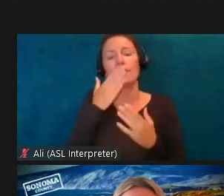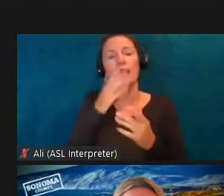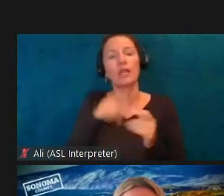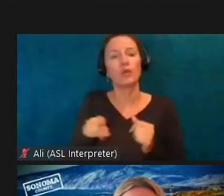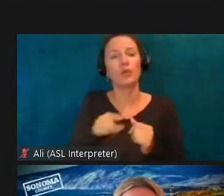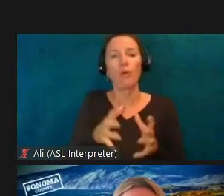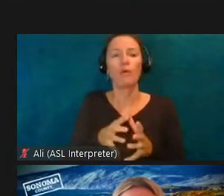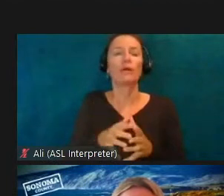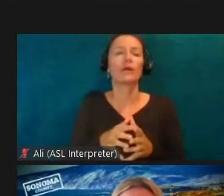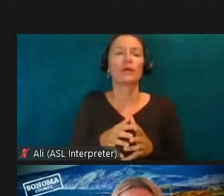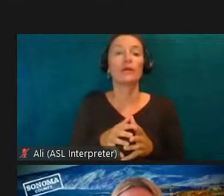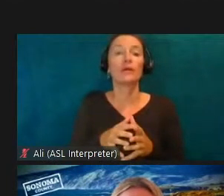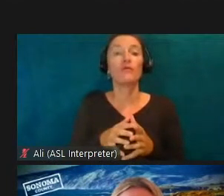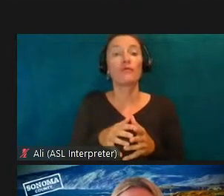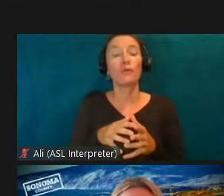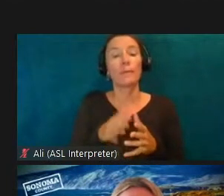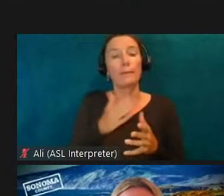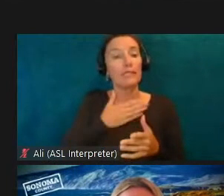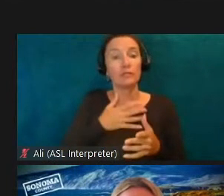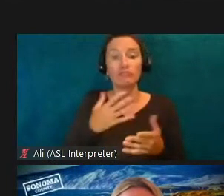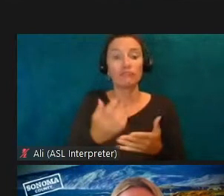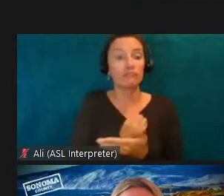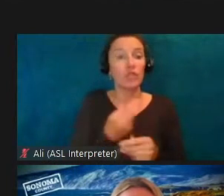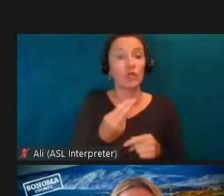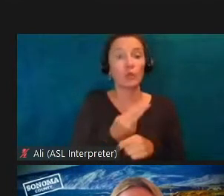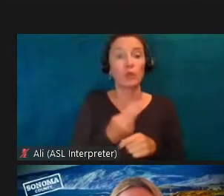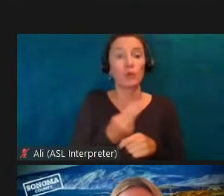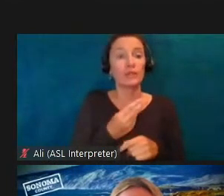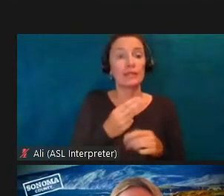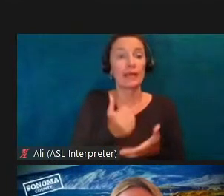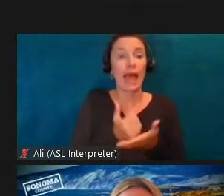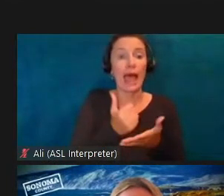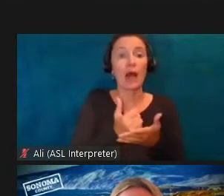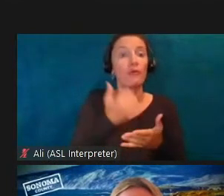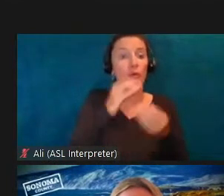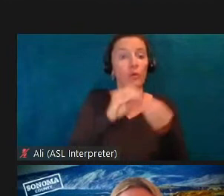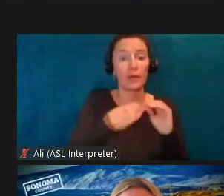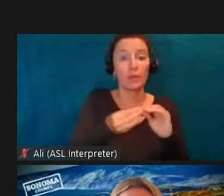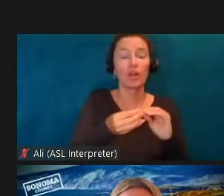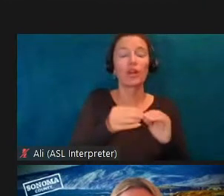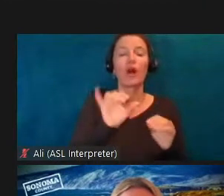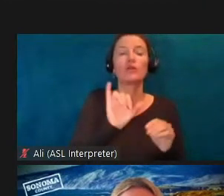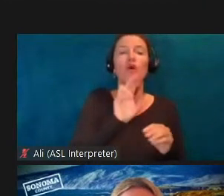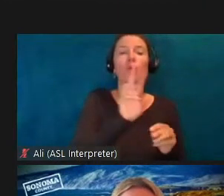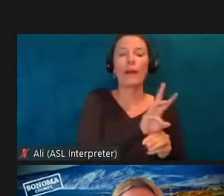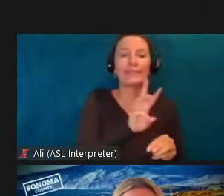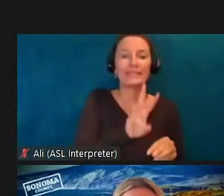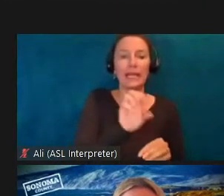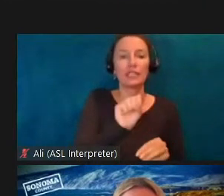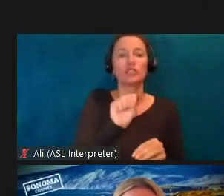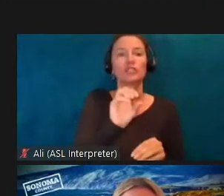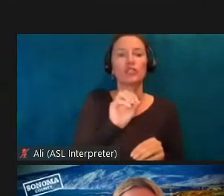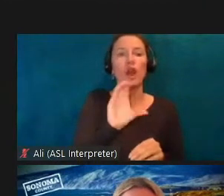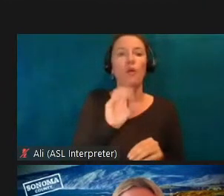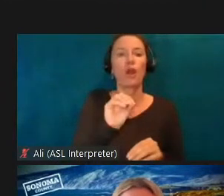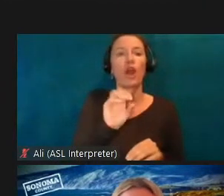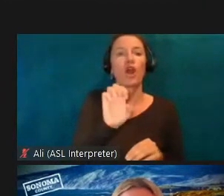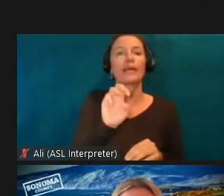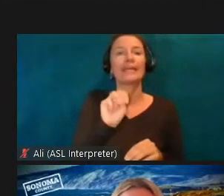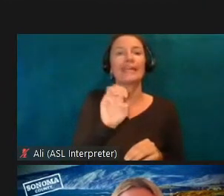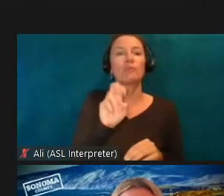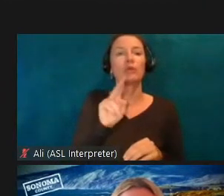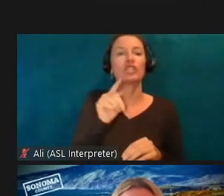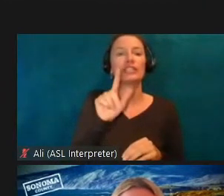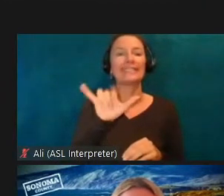to use those helplines. SoCoEmergency.org has tons of information on it. We're always updating it, whether